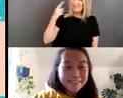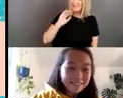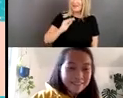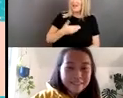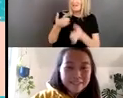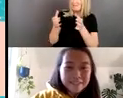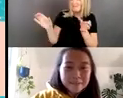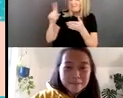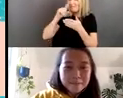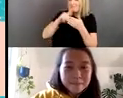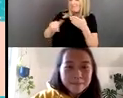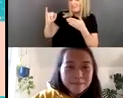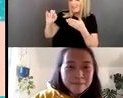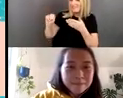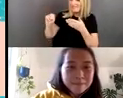check-in.